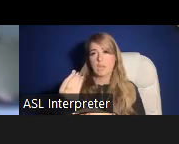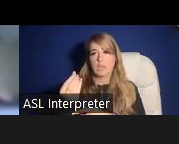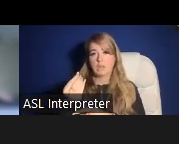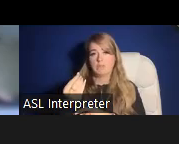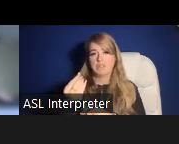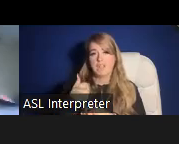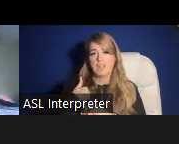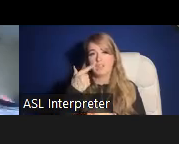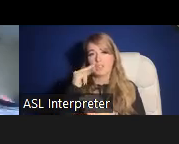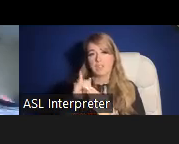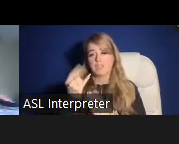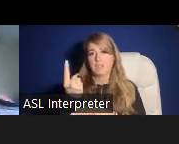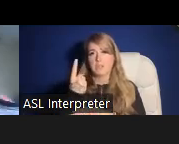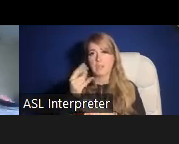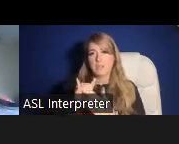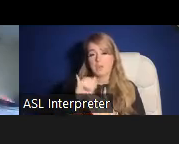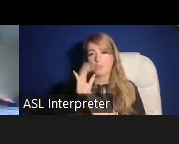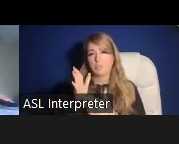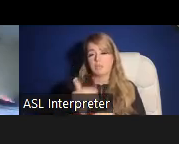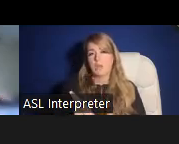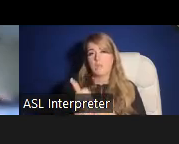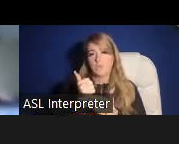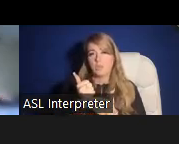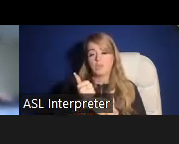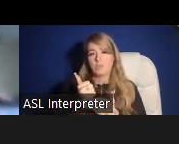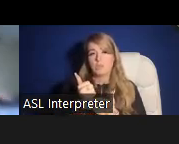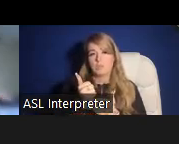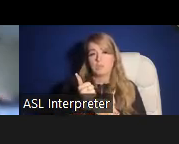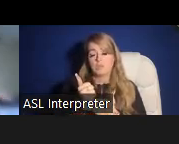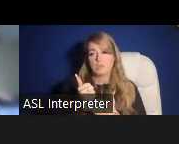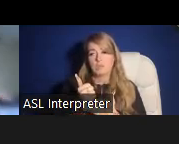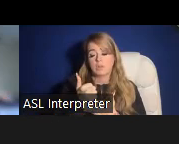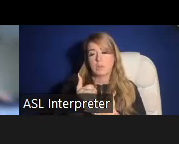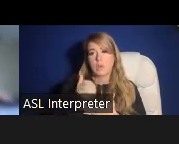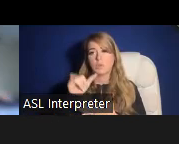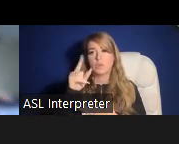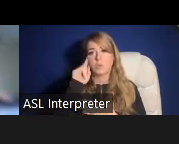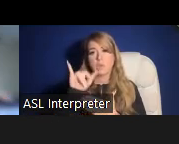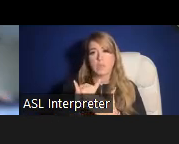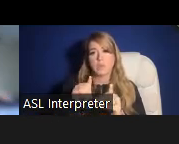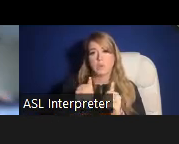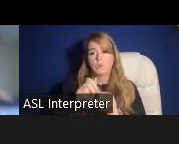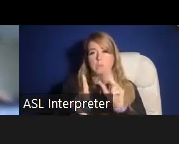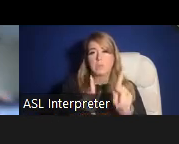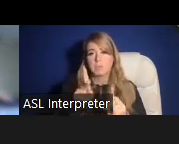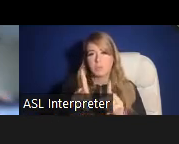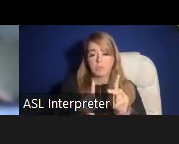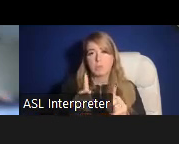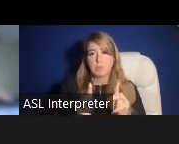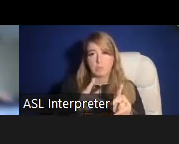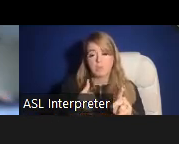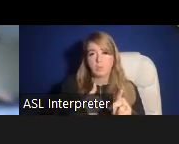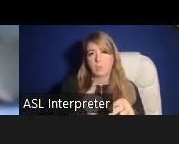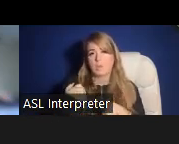be something that would be very helpful. I think with the people, who have